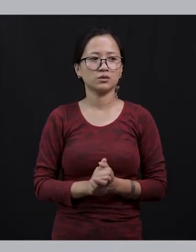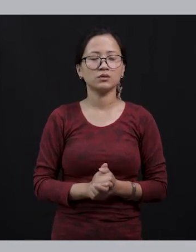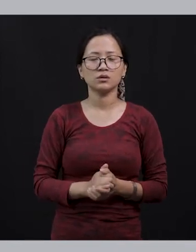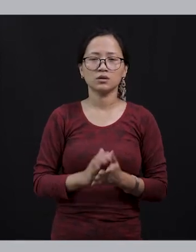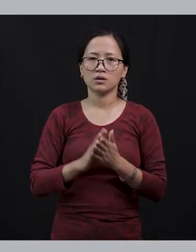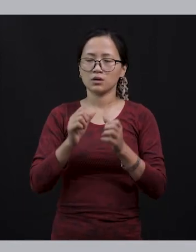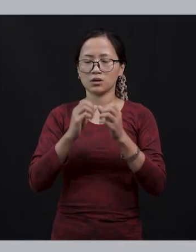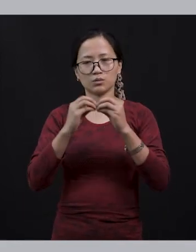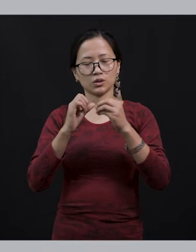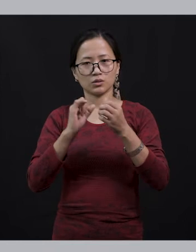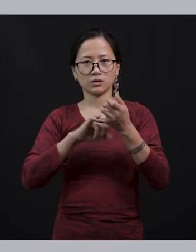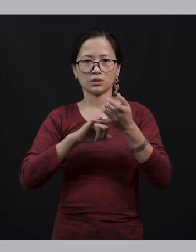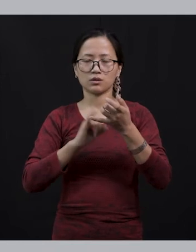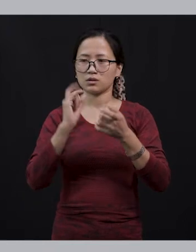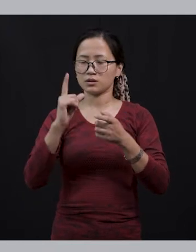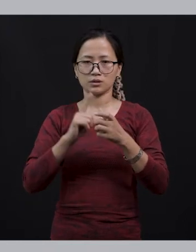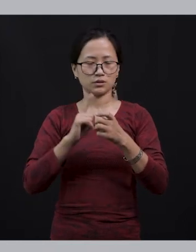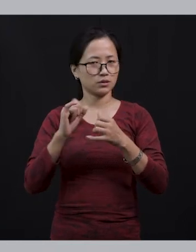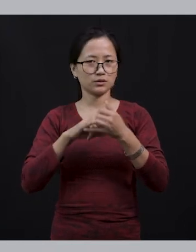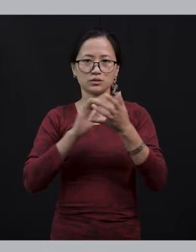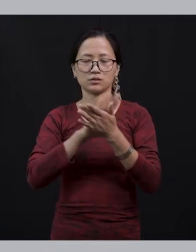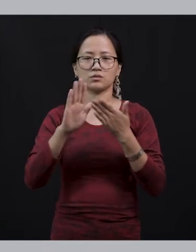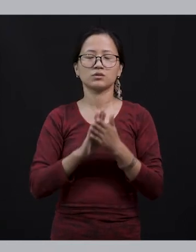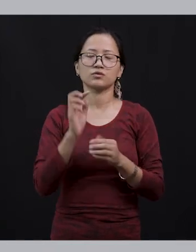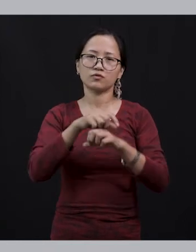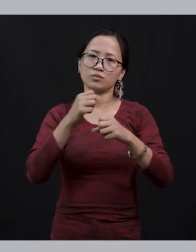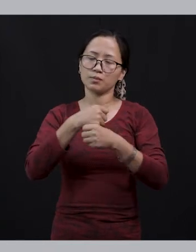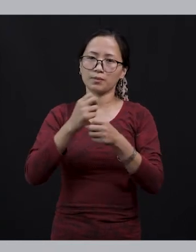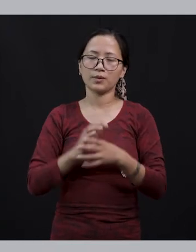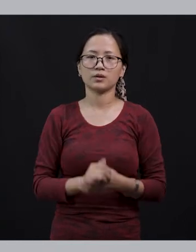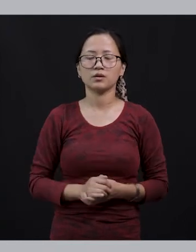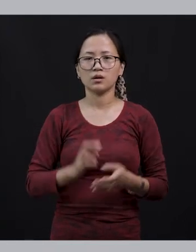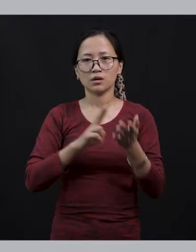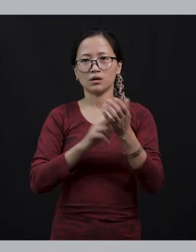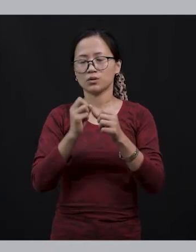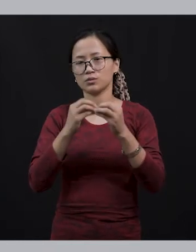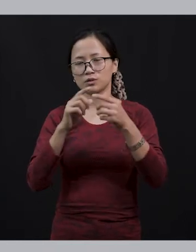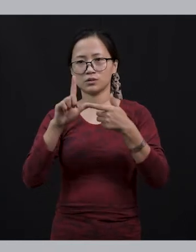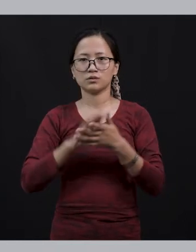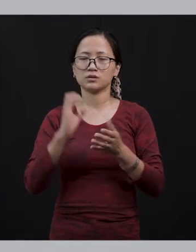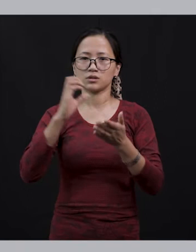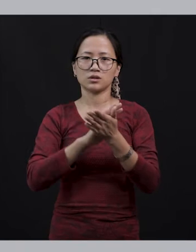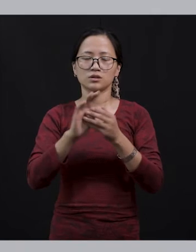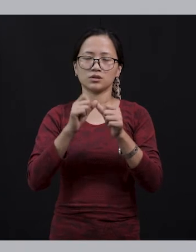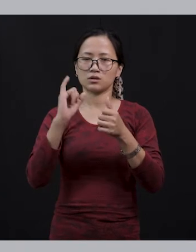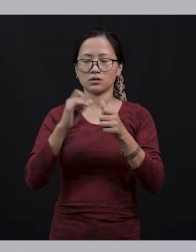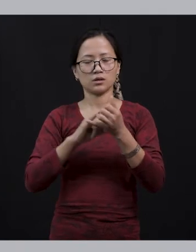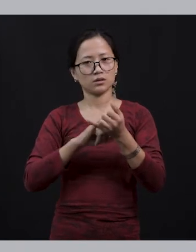he abolishes this group which Iltumish formed, the group of noble Chalisa. His